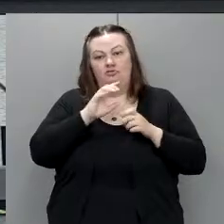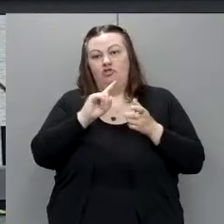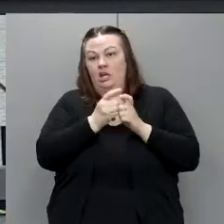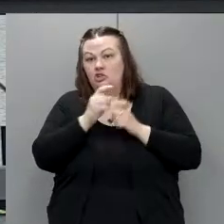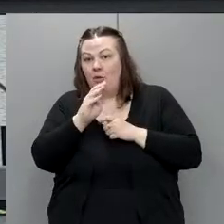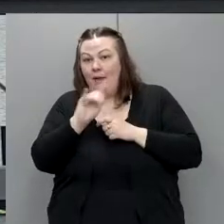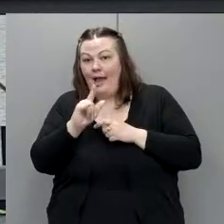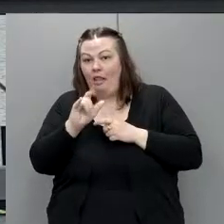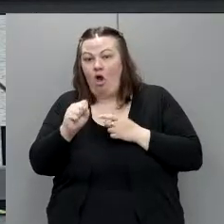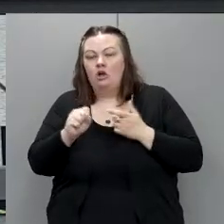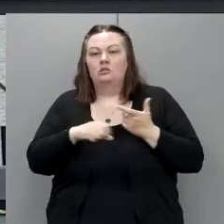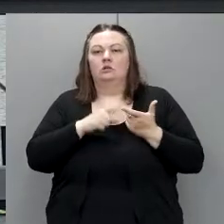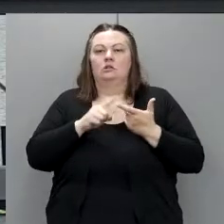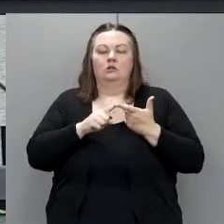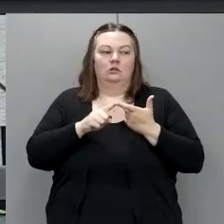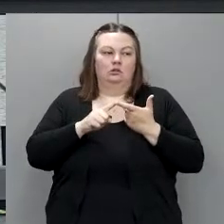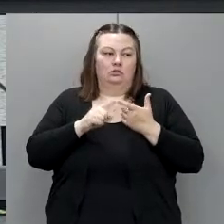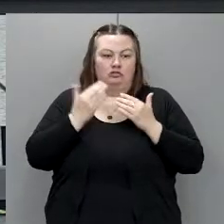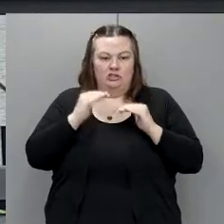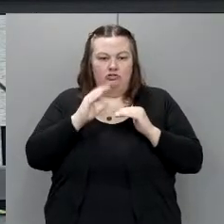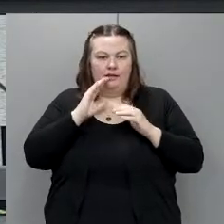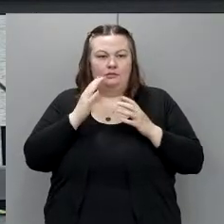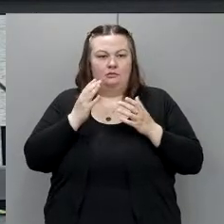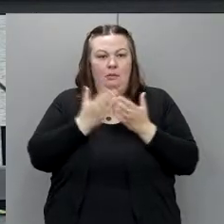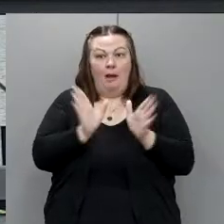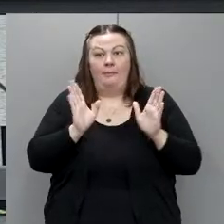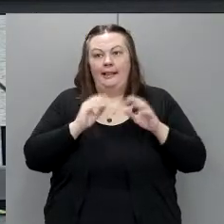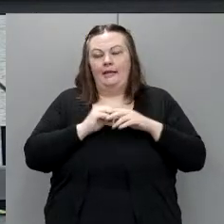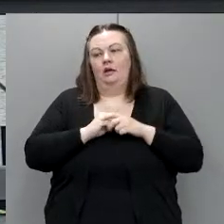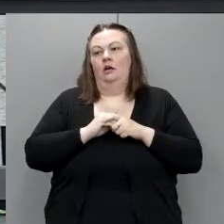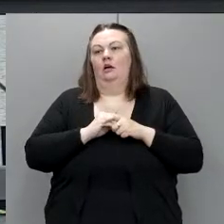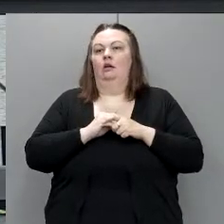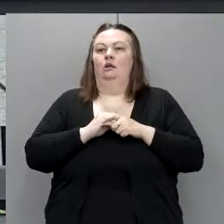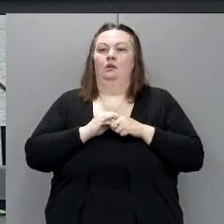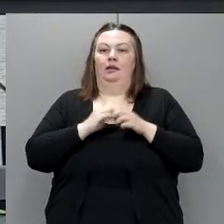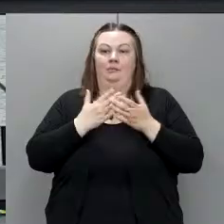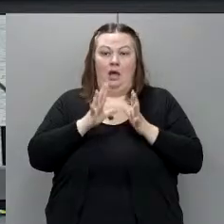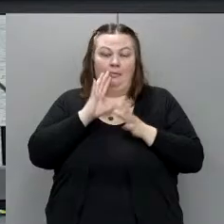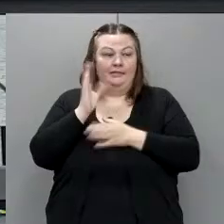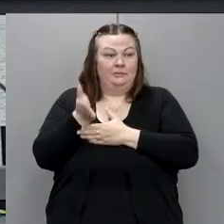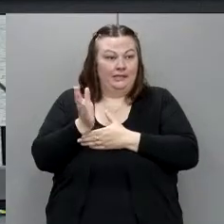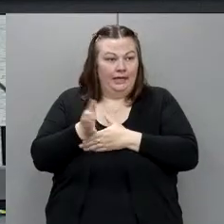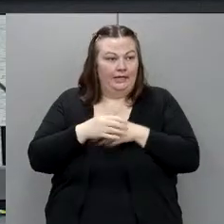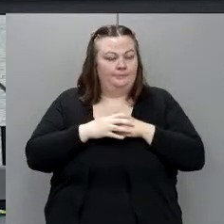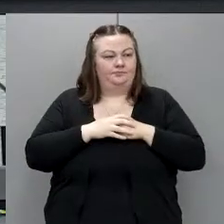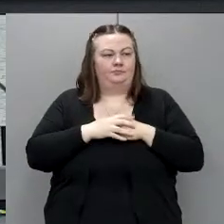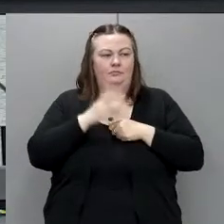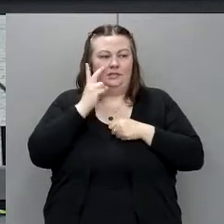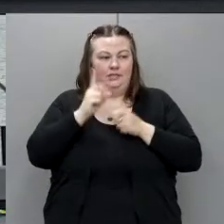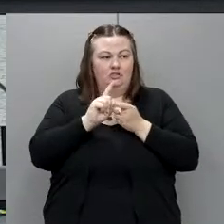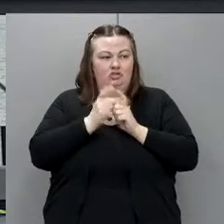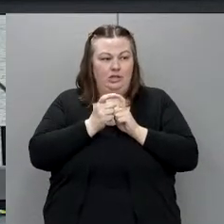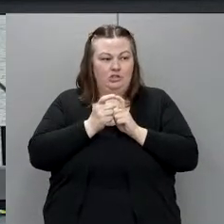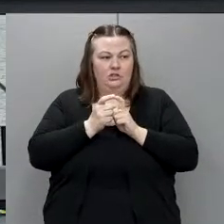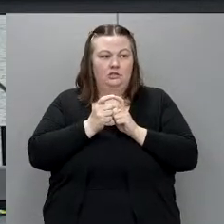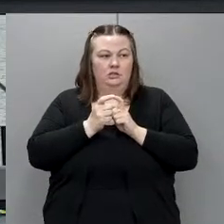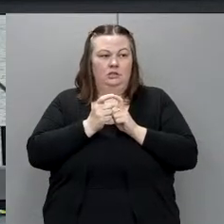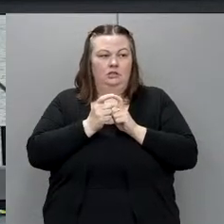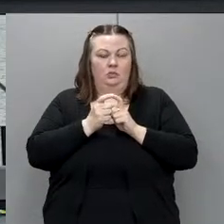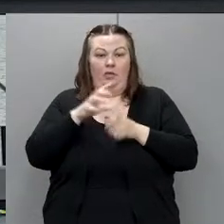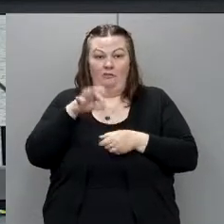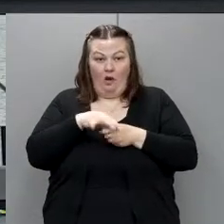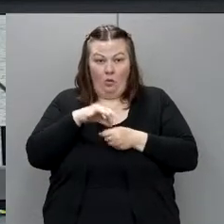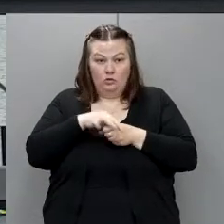bylaws to restrict the public in public speaking. I see it in changes in